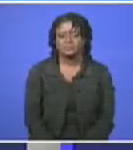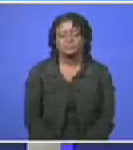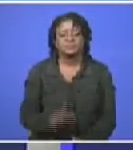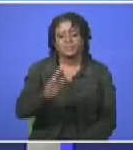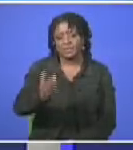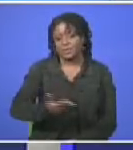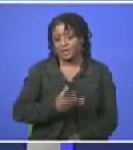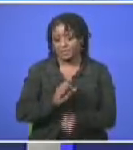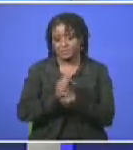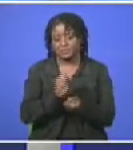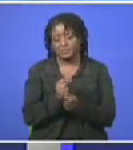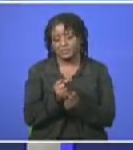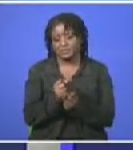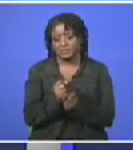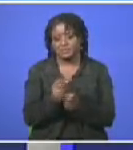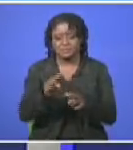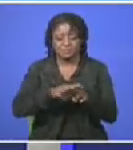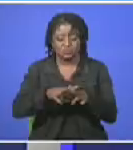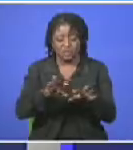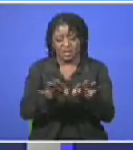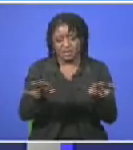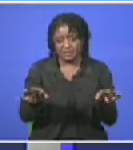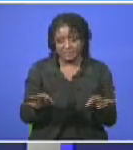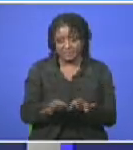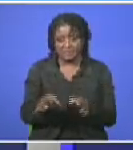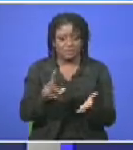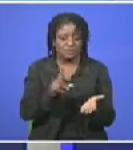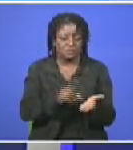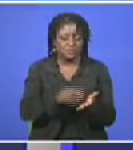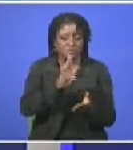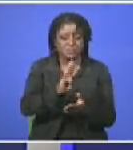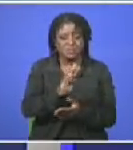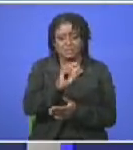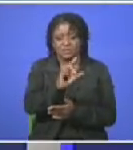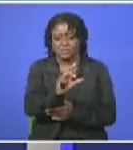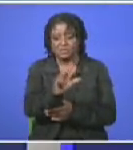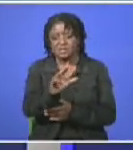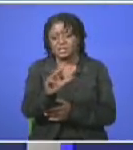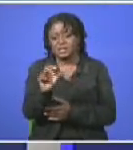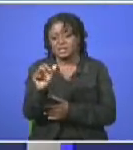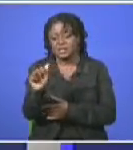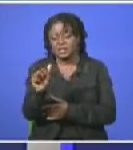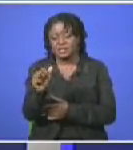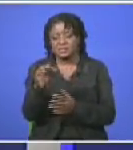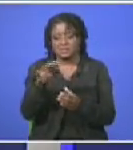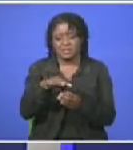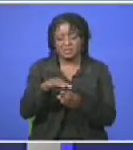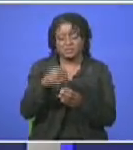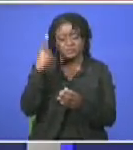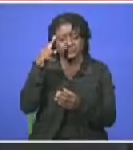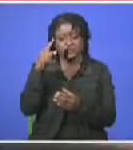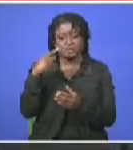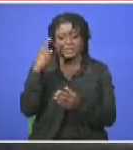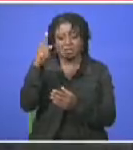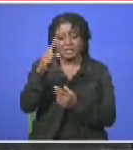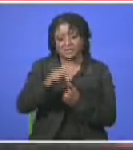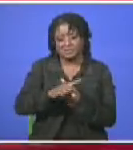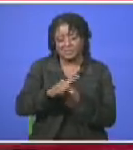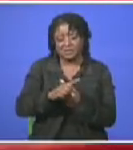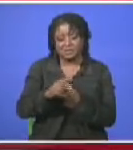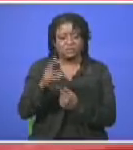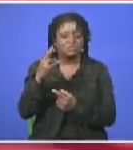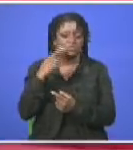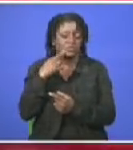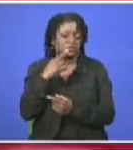Welcome to sports, everybody. Some track and field news starting us off tonight. The B3A elections are set for next month. Rosemann Carey launched her campaign